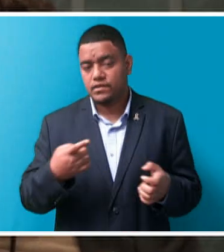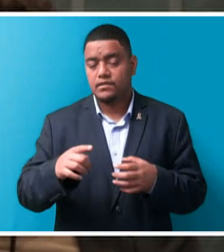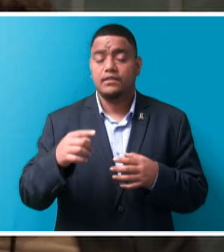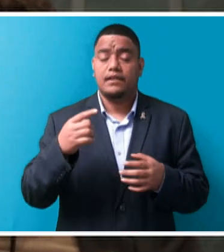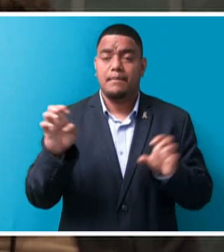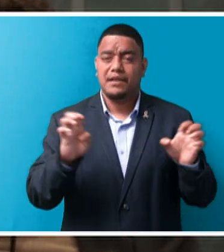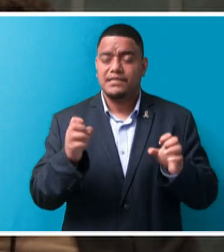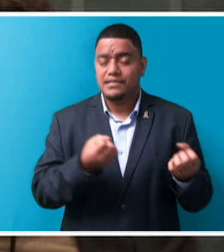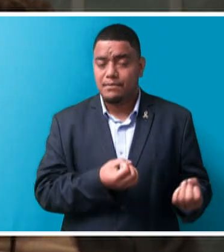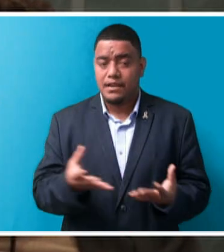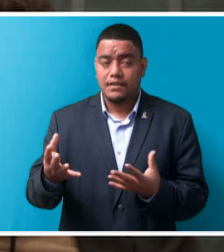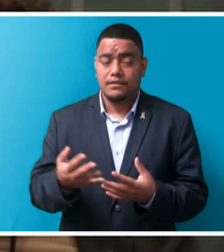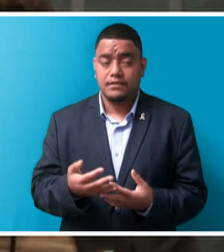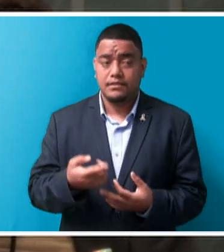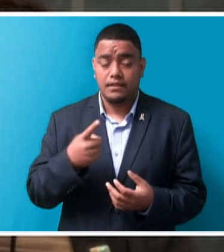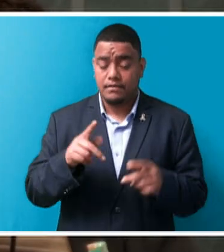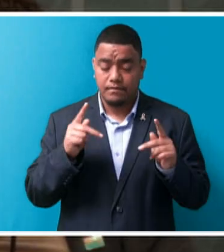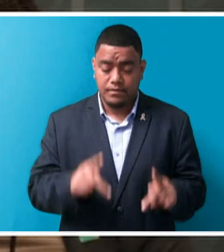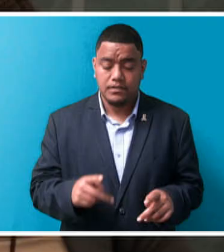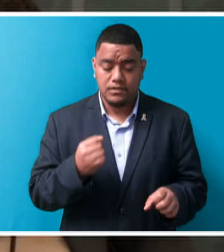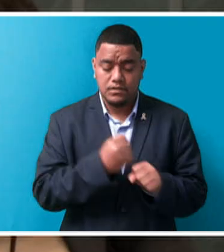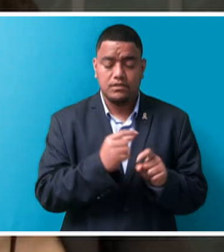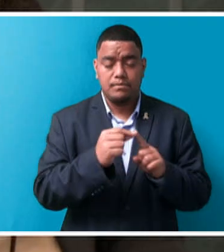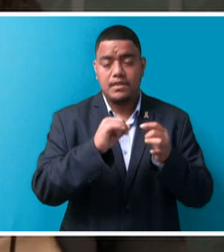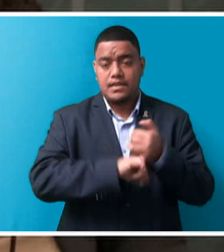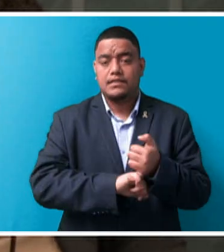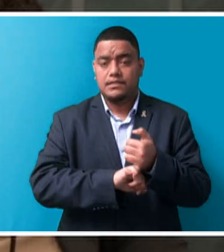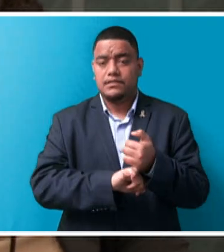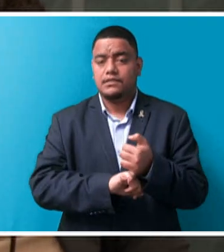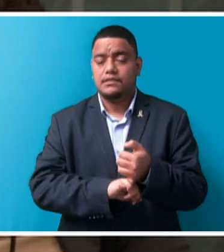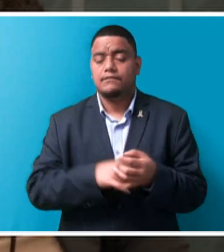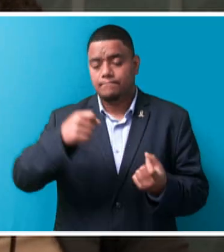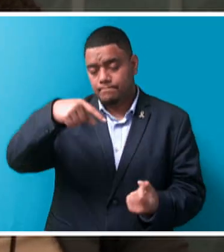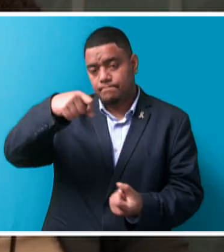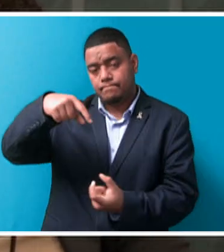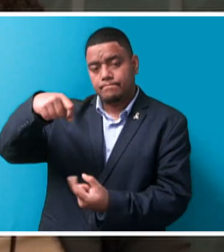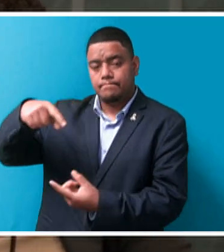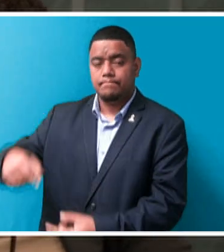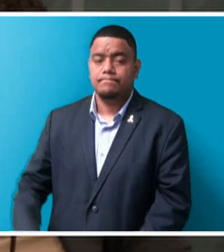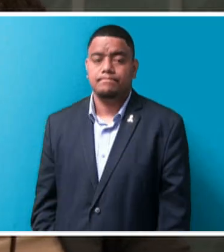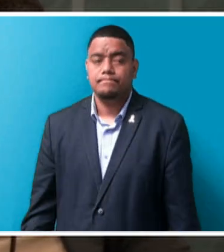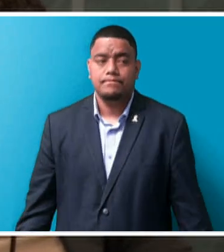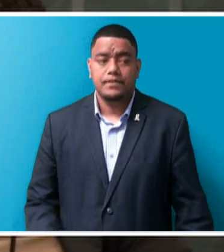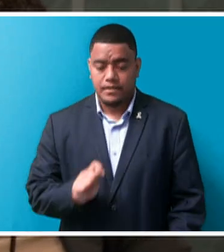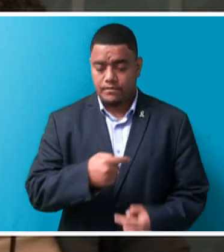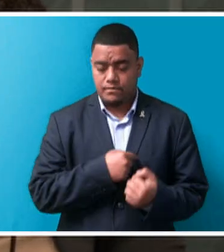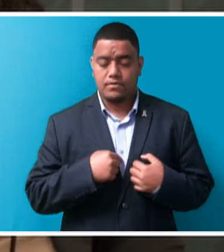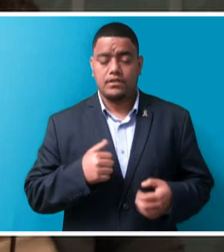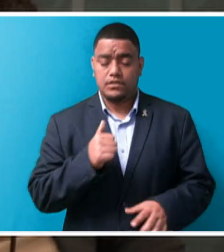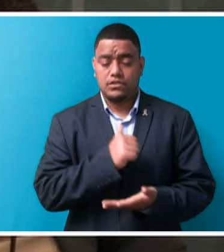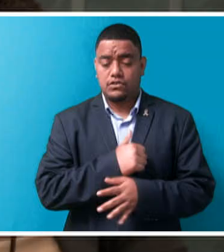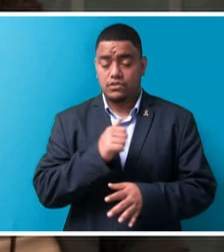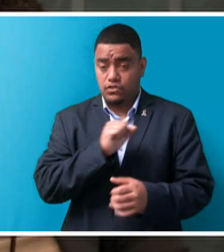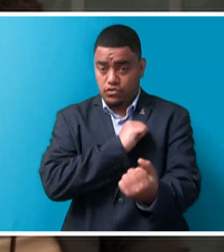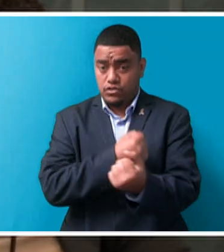supplies, and where feasible, GPS tracking. Fifth, we are strengthening authorization,